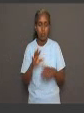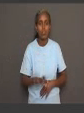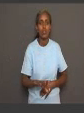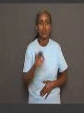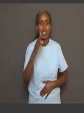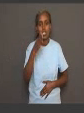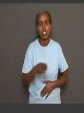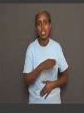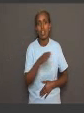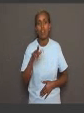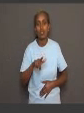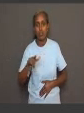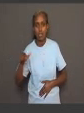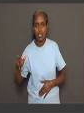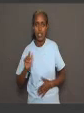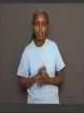graph of the line.